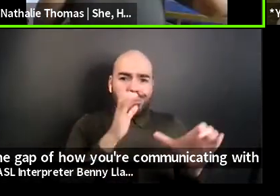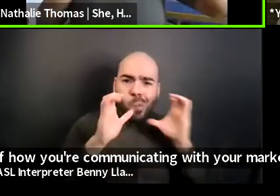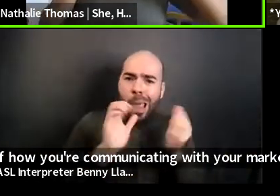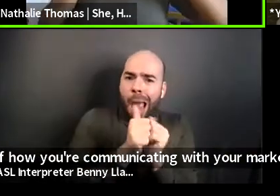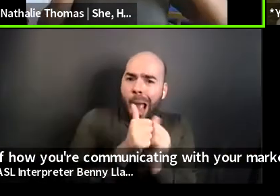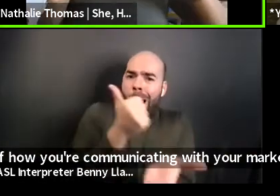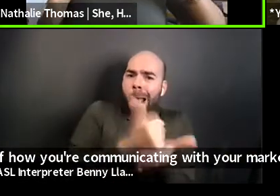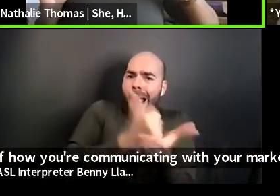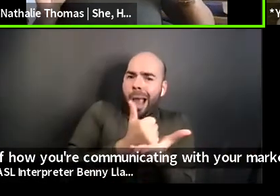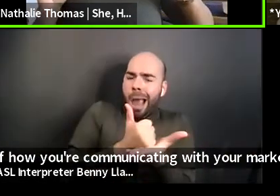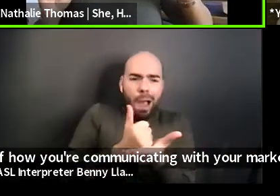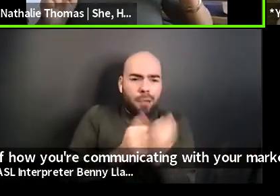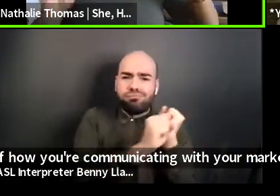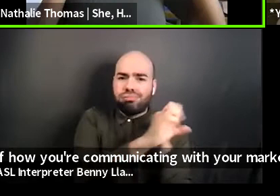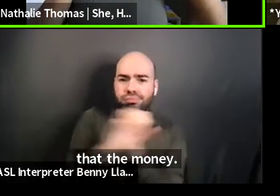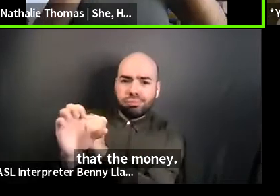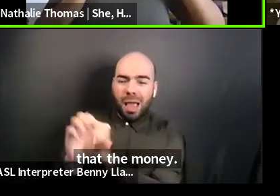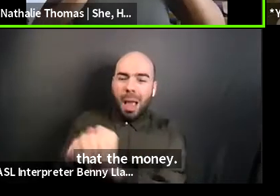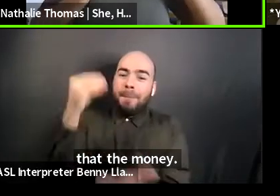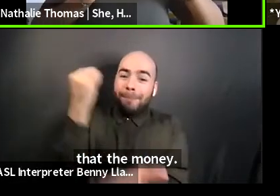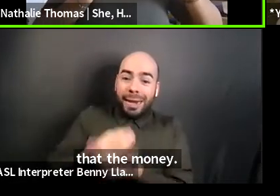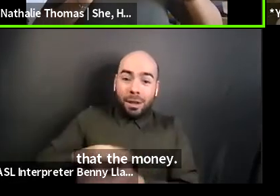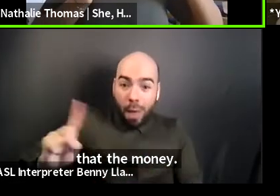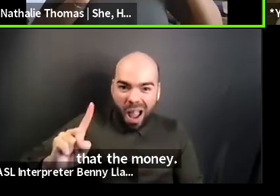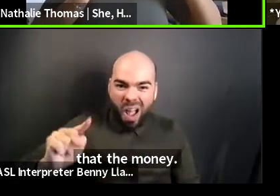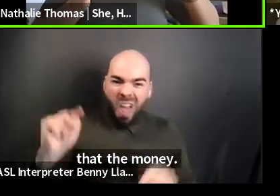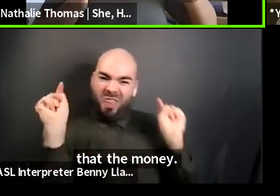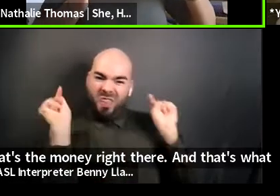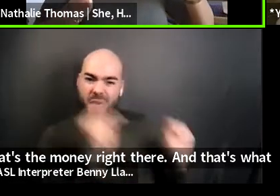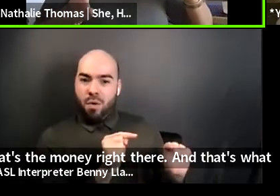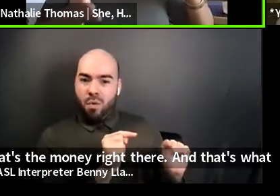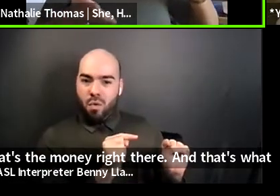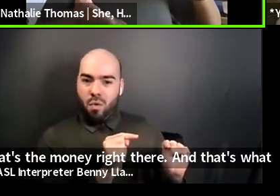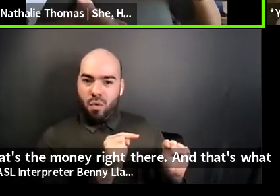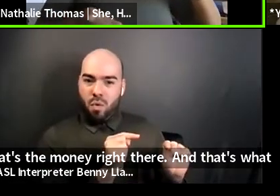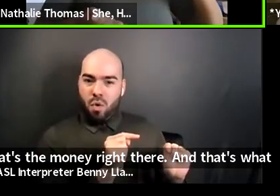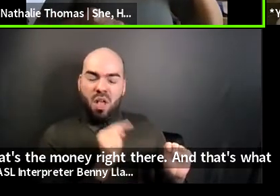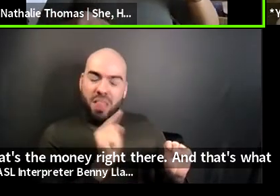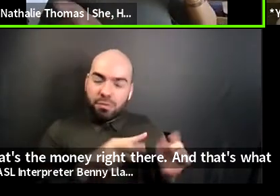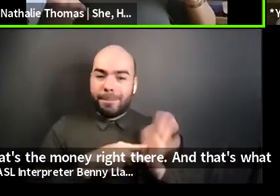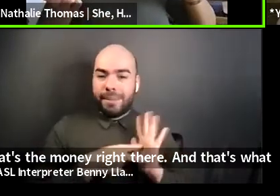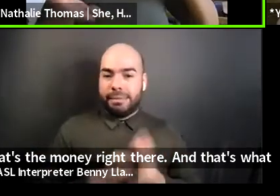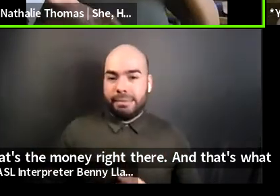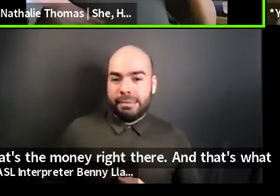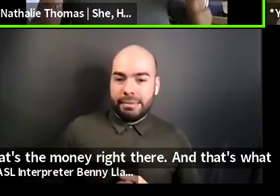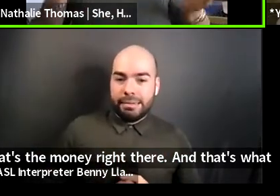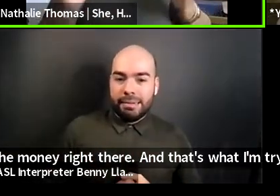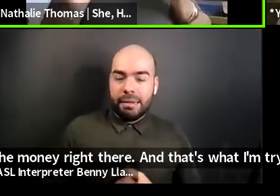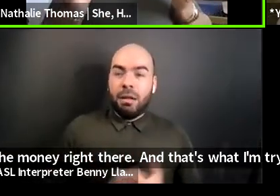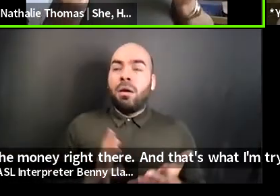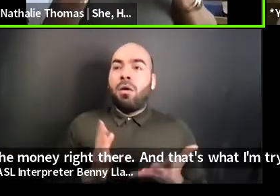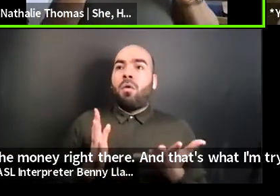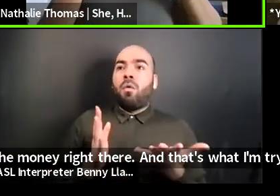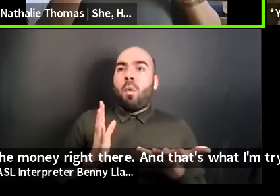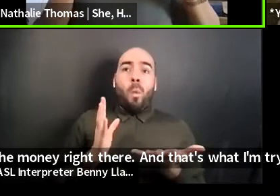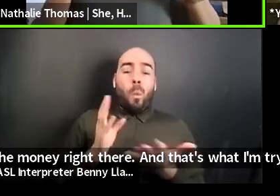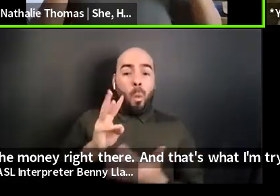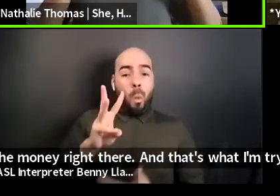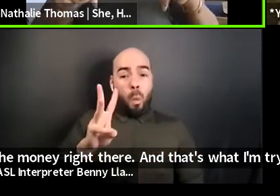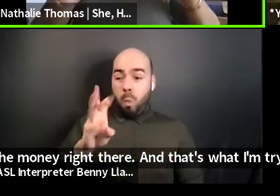money. That's the money right there. And that's what I'm trying to say. Like, wealth is not just